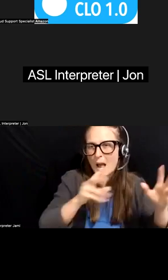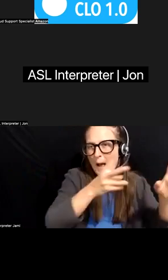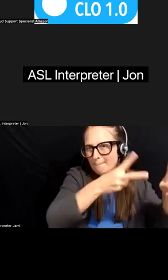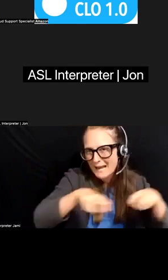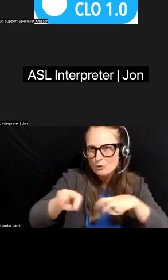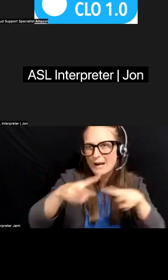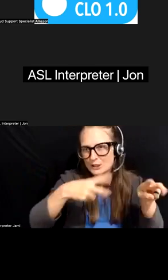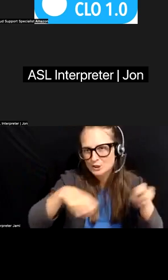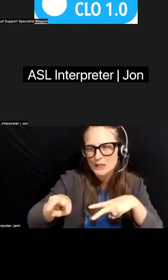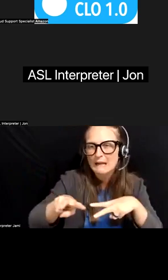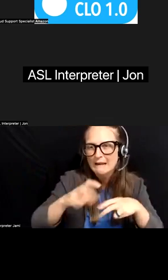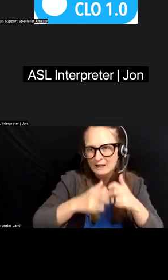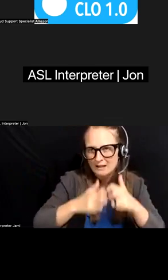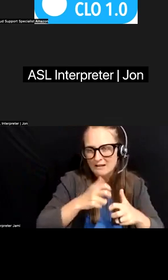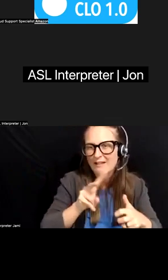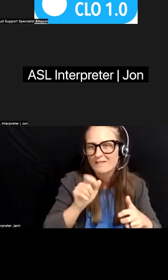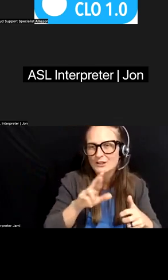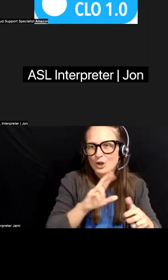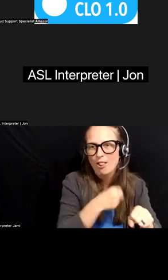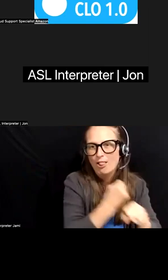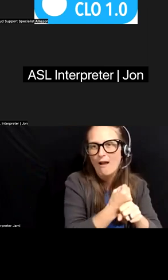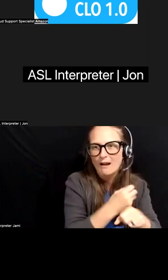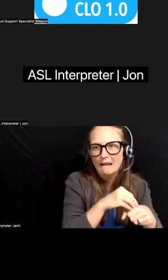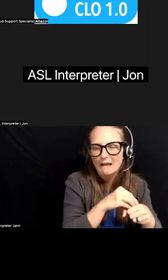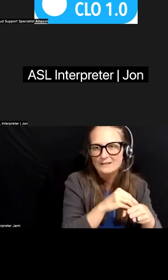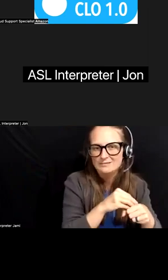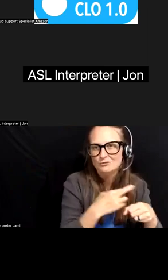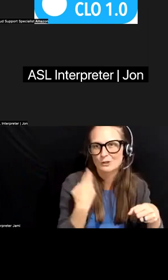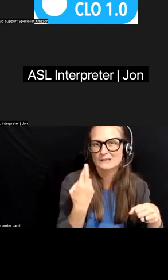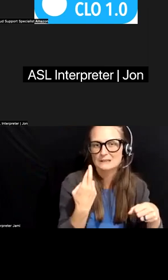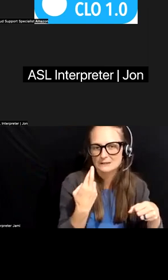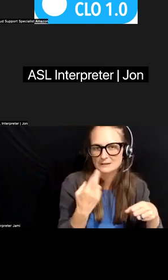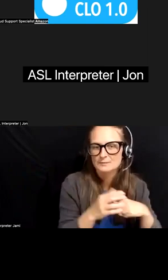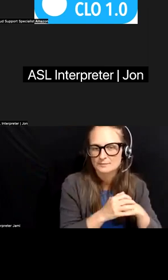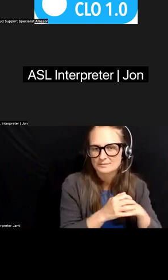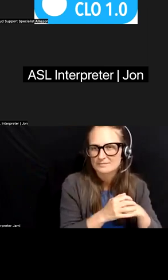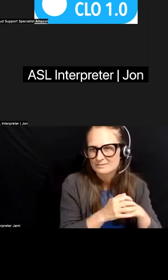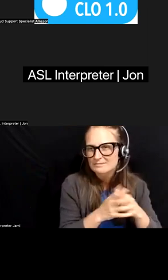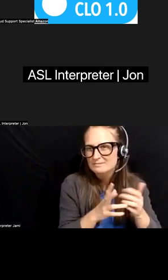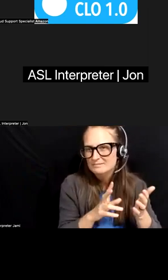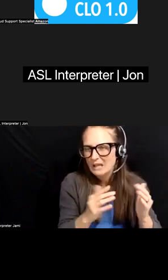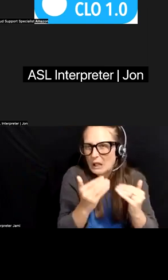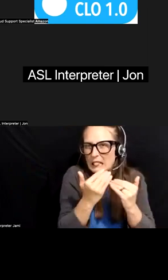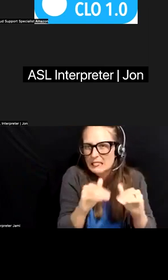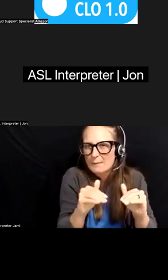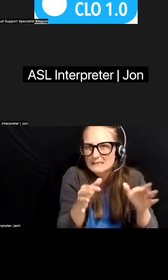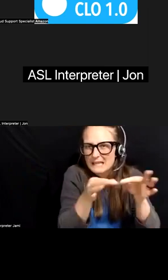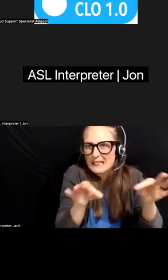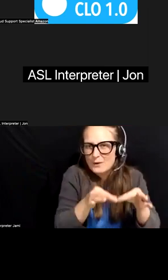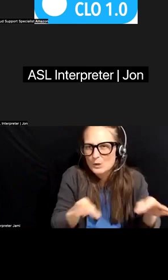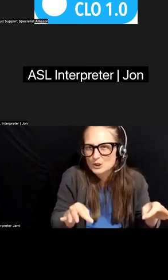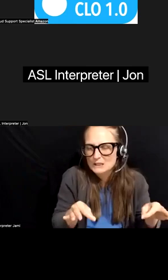as cons. the risk of vendor lock-in. These are disadvantages. There are limited number of languages under